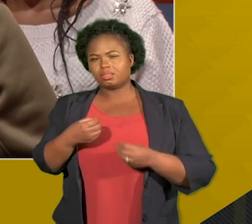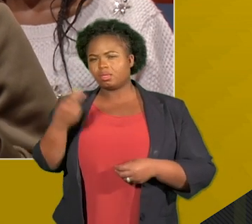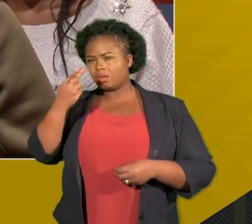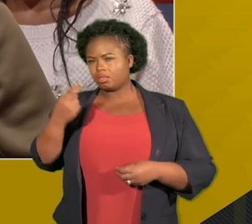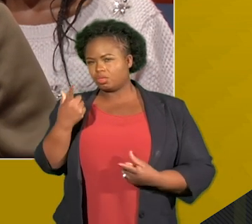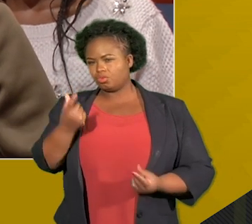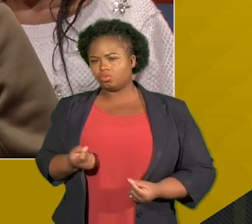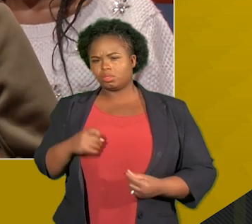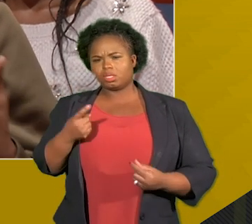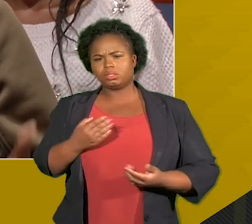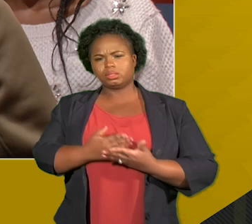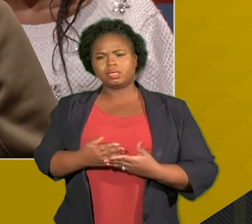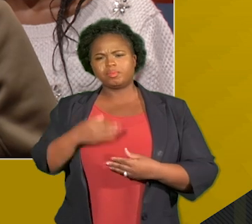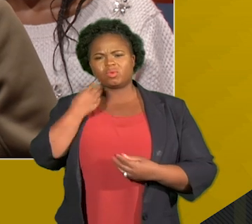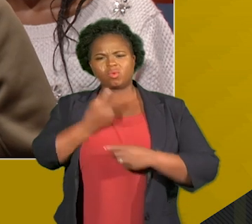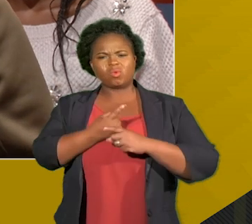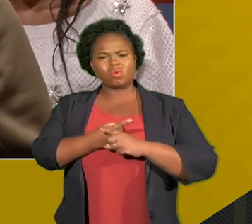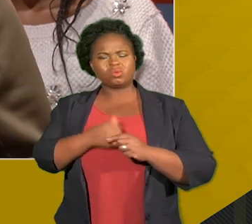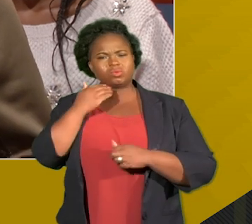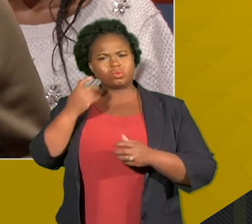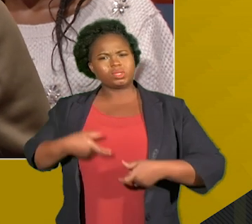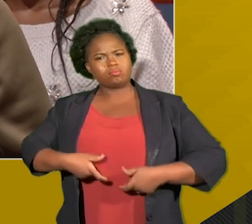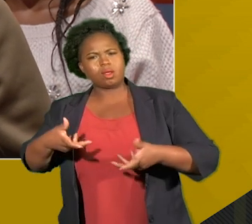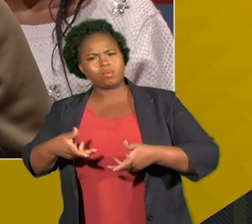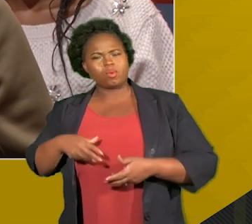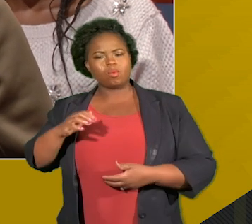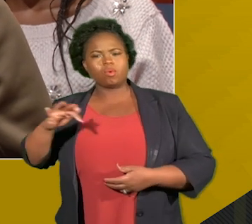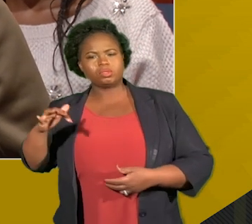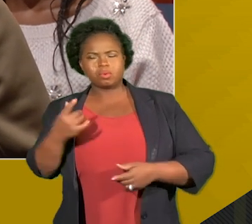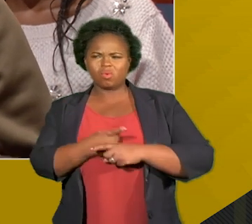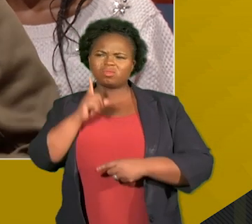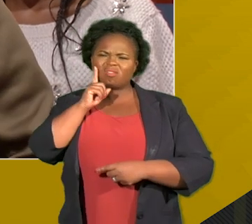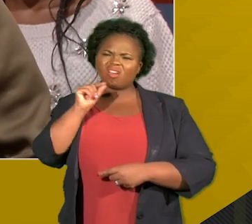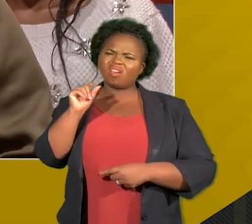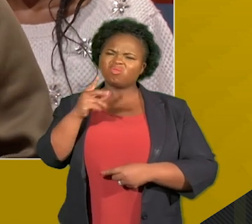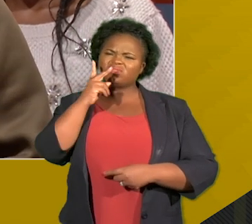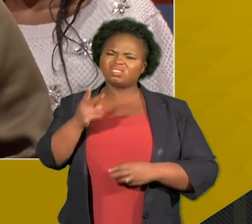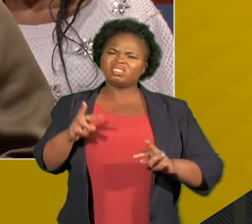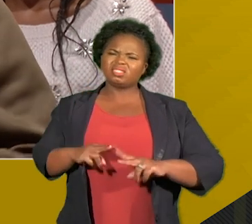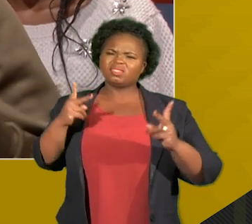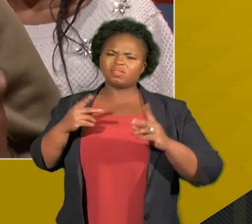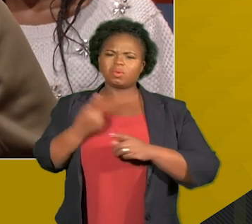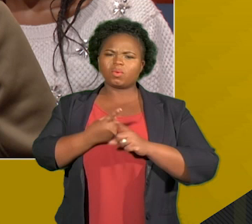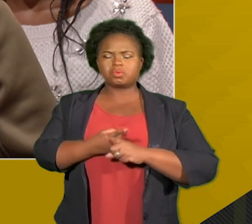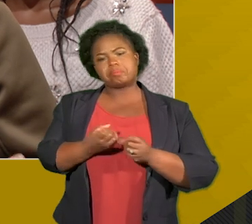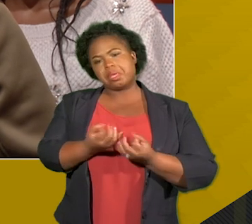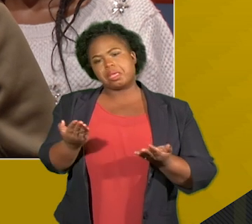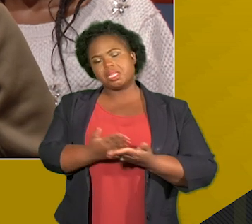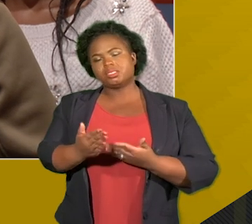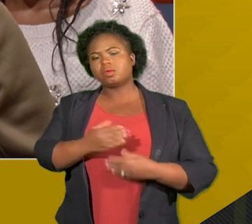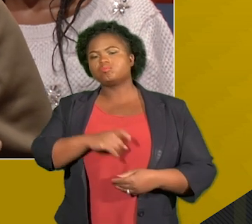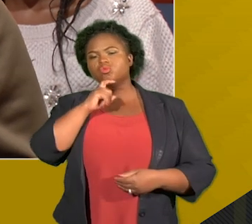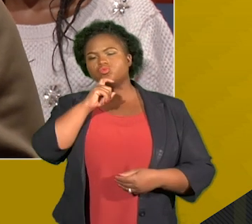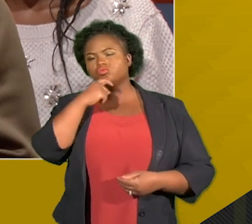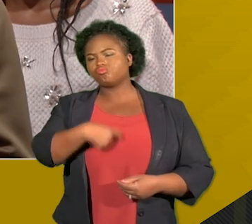ba tsene ba tshela metsi ka ra yona ne di le mieta. So mara na kongwe lone ga o ntse o lo bona gore ke fine nthene a dirileng yena na a dirila for personal use. Lo ene